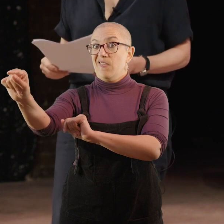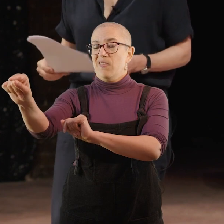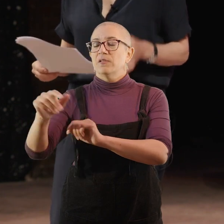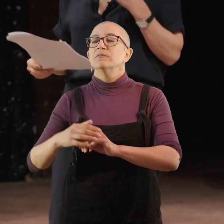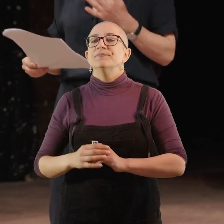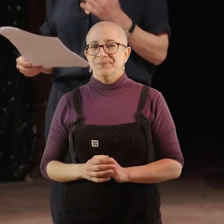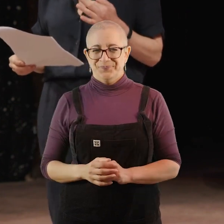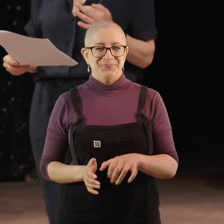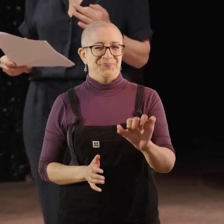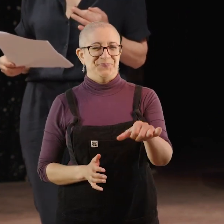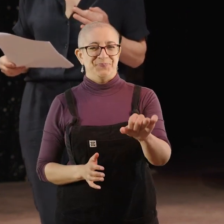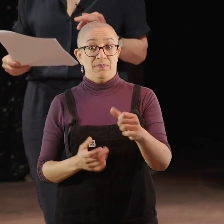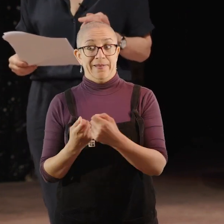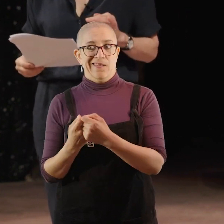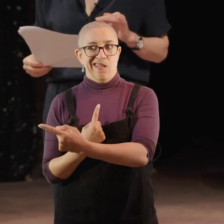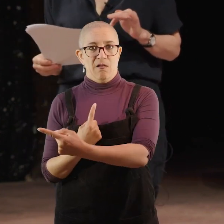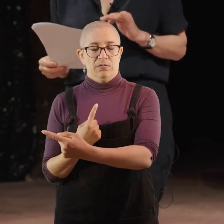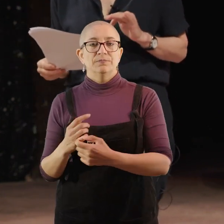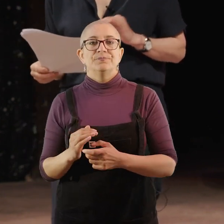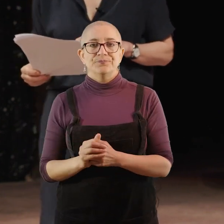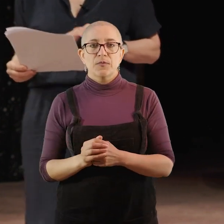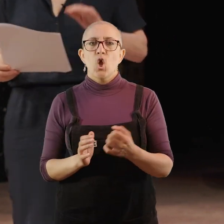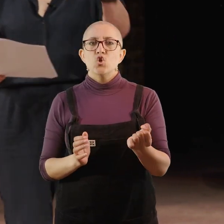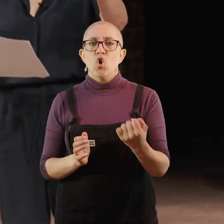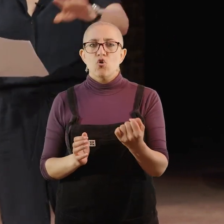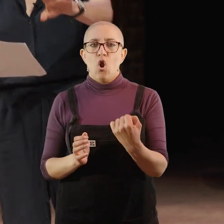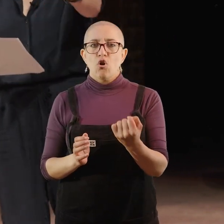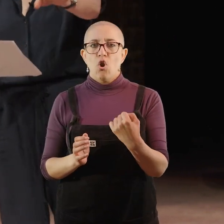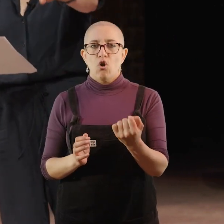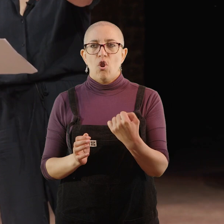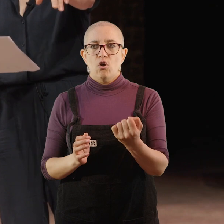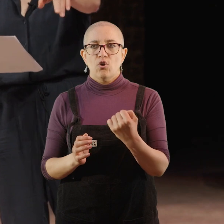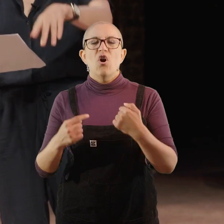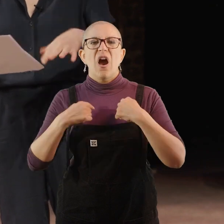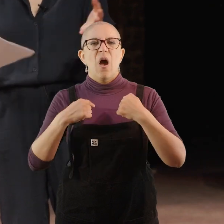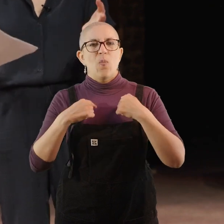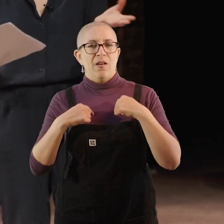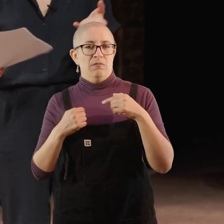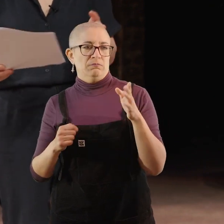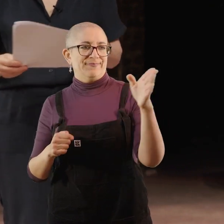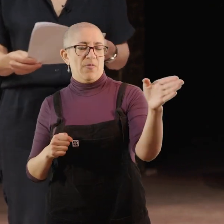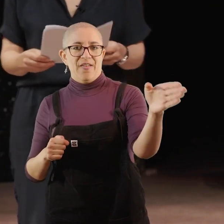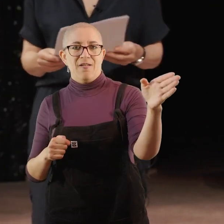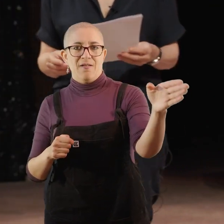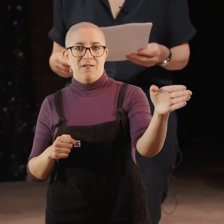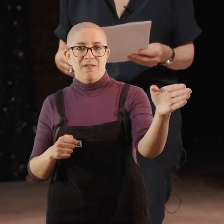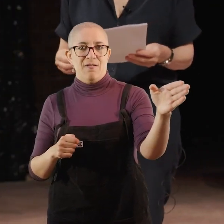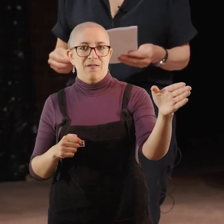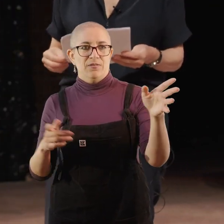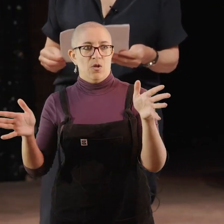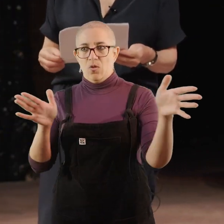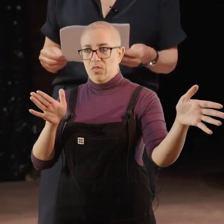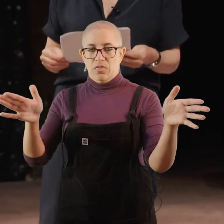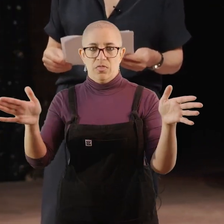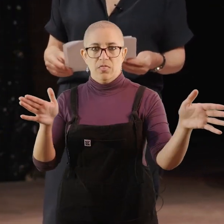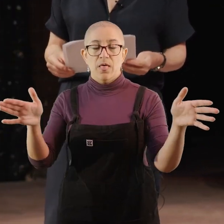Exactly. So keep it all really near. The knocking, I'll do from down here as well, so that you've got